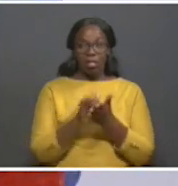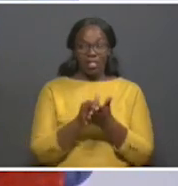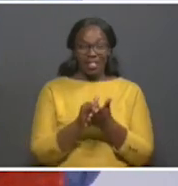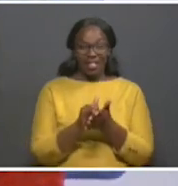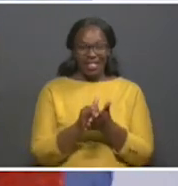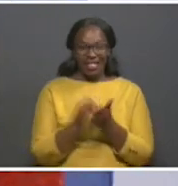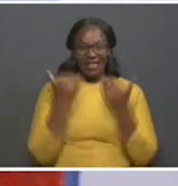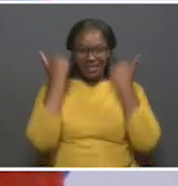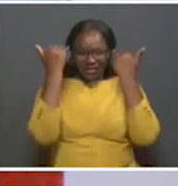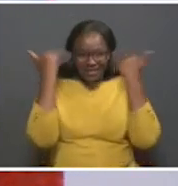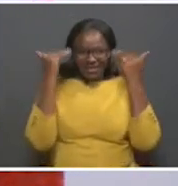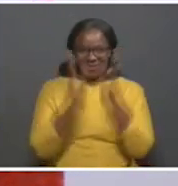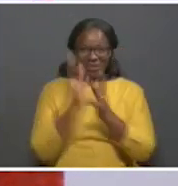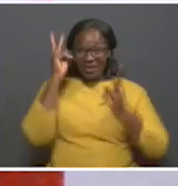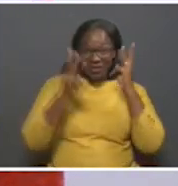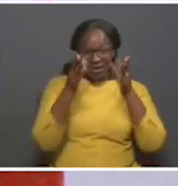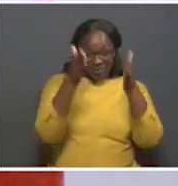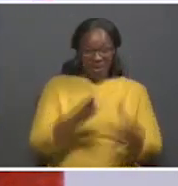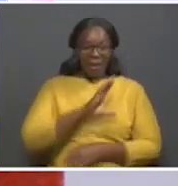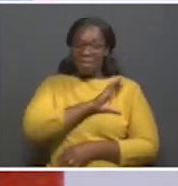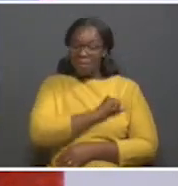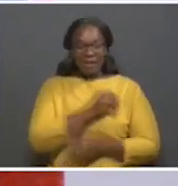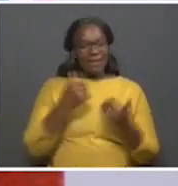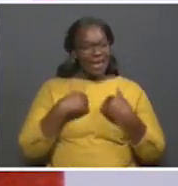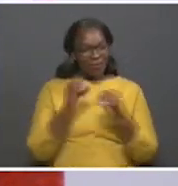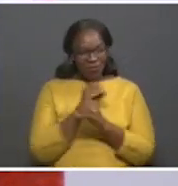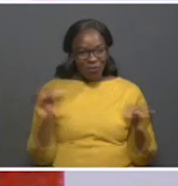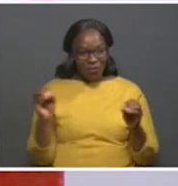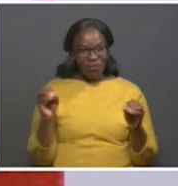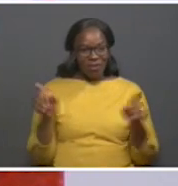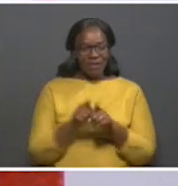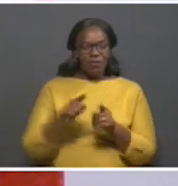depressed, and troubled people have no patience and energy for